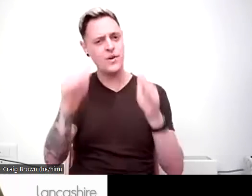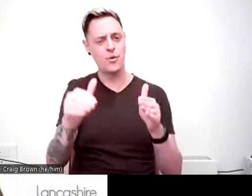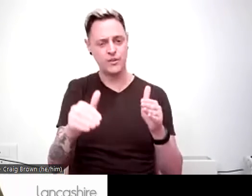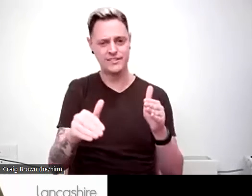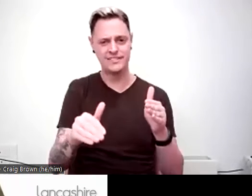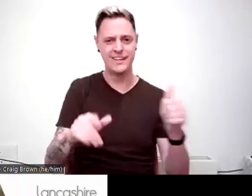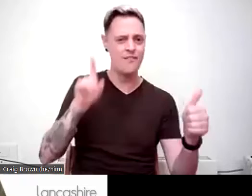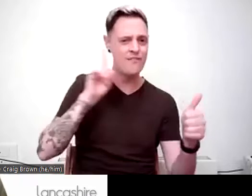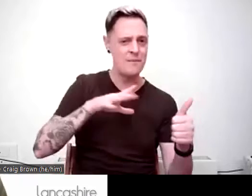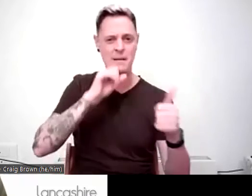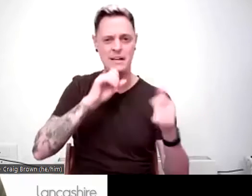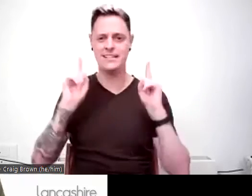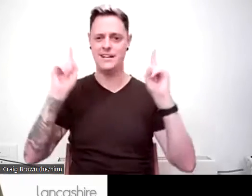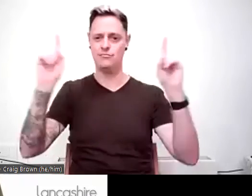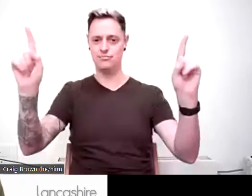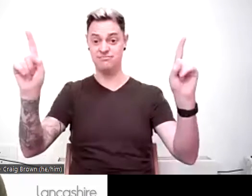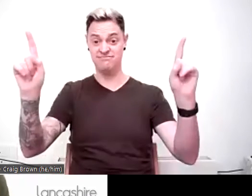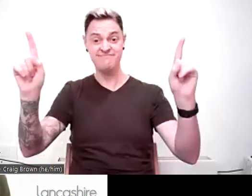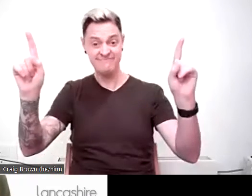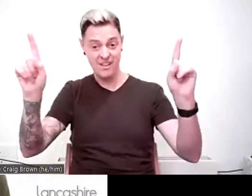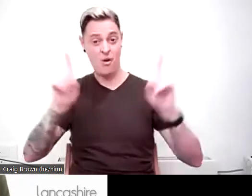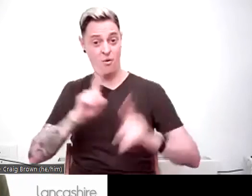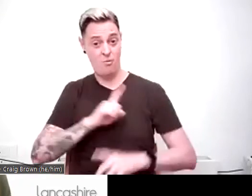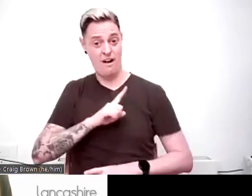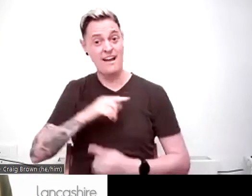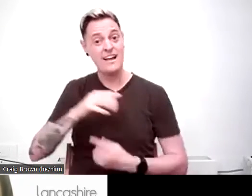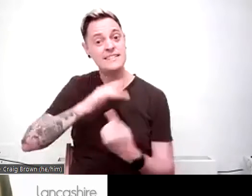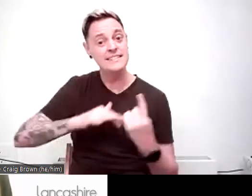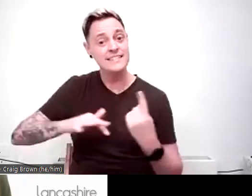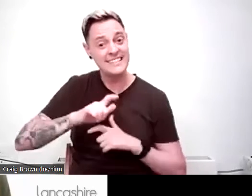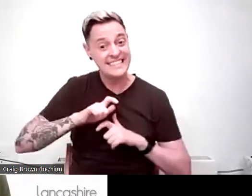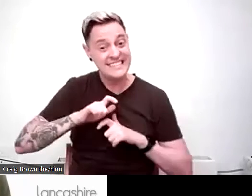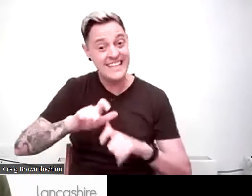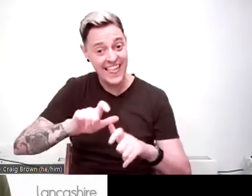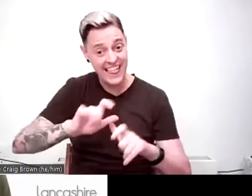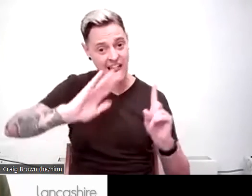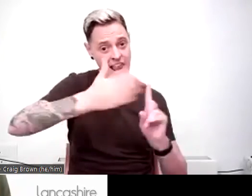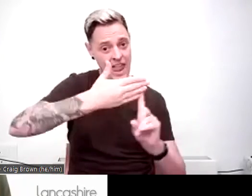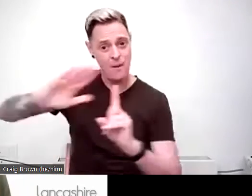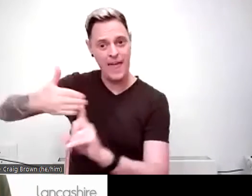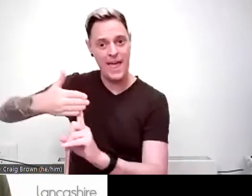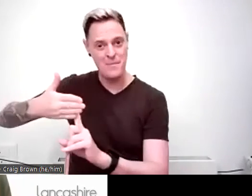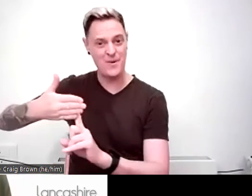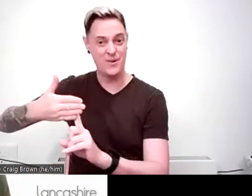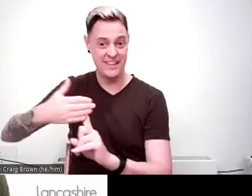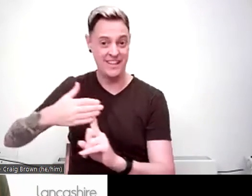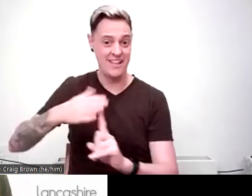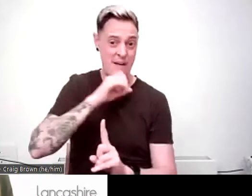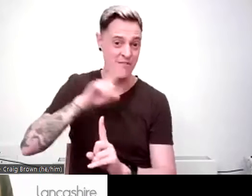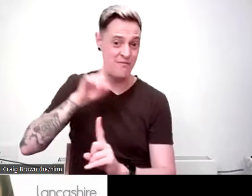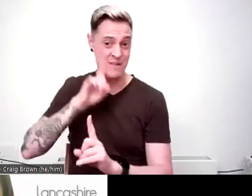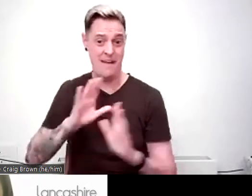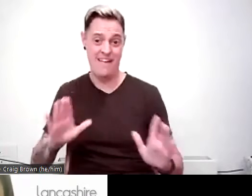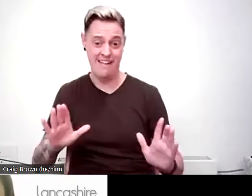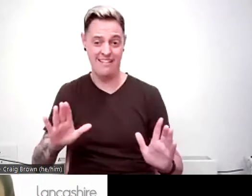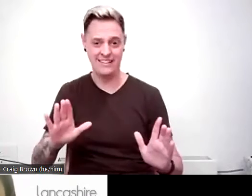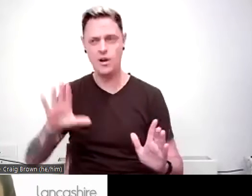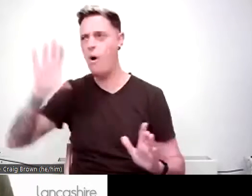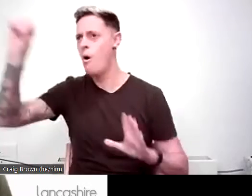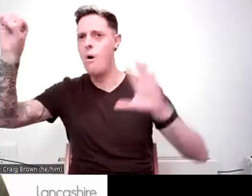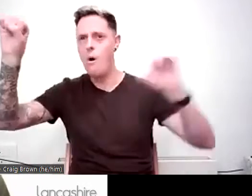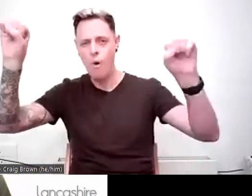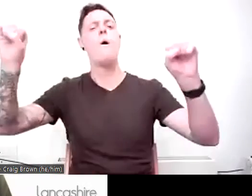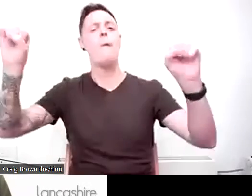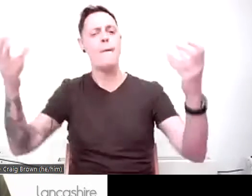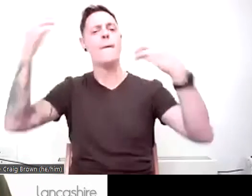because we do live in a very binary society, so we like to grasp onto these things, right?